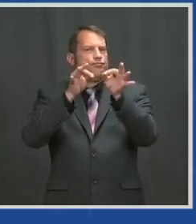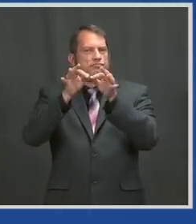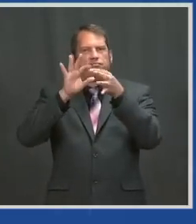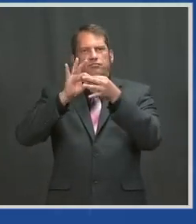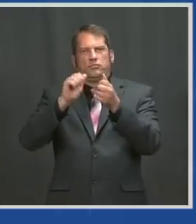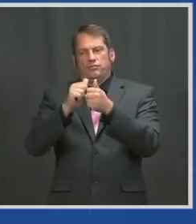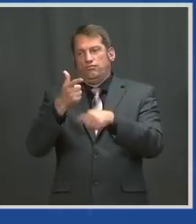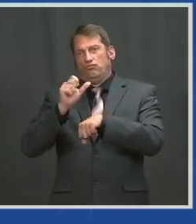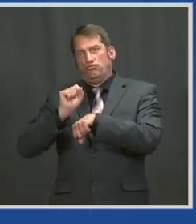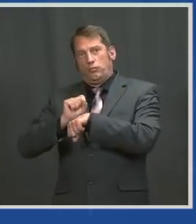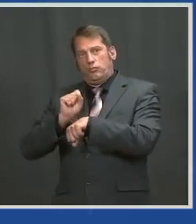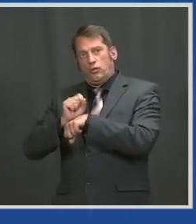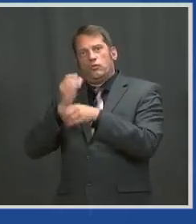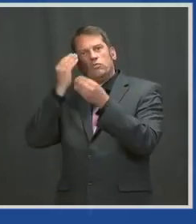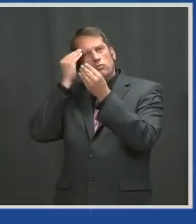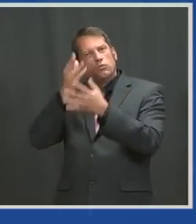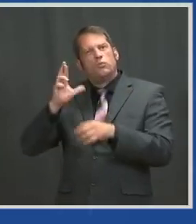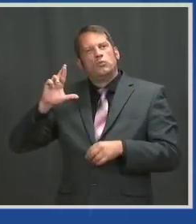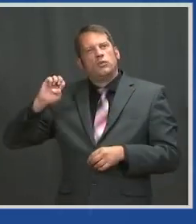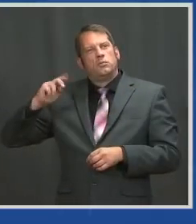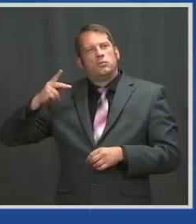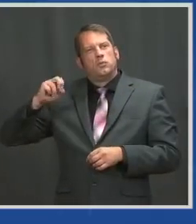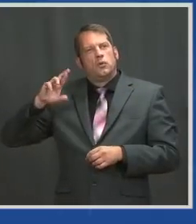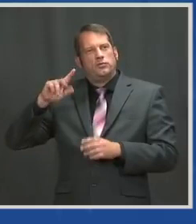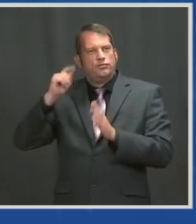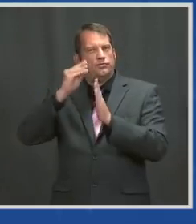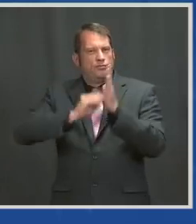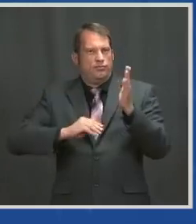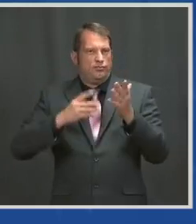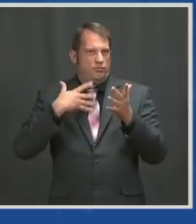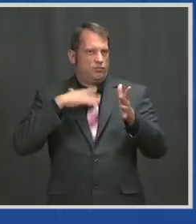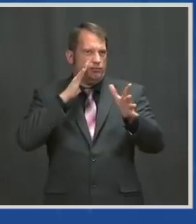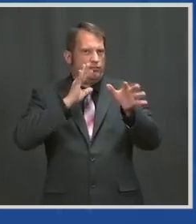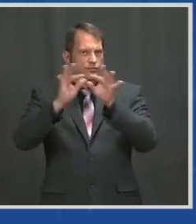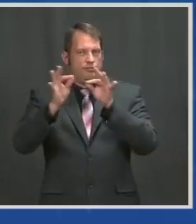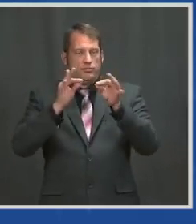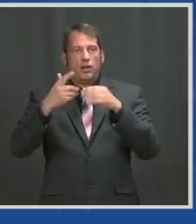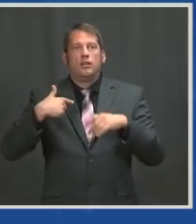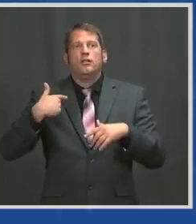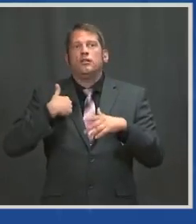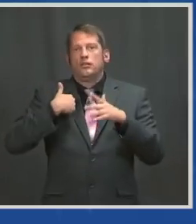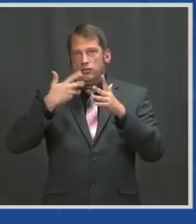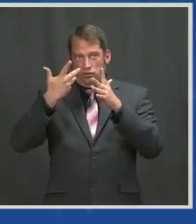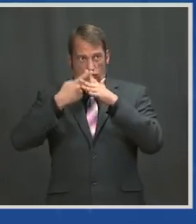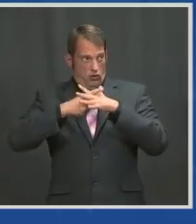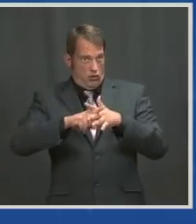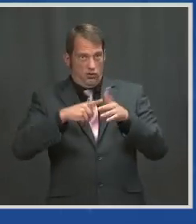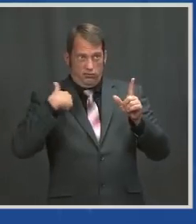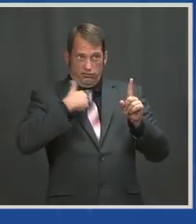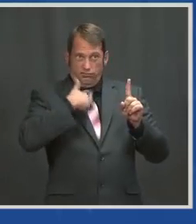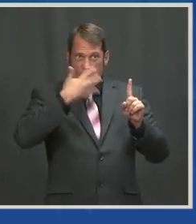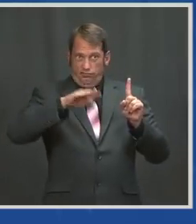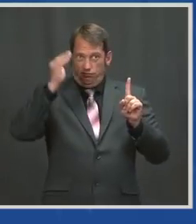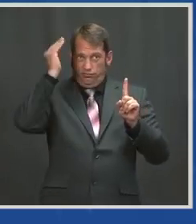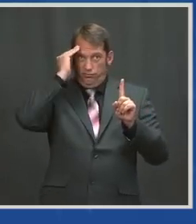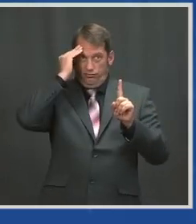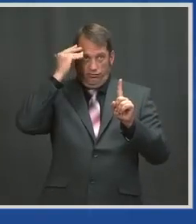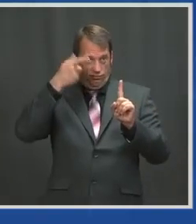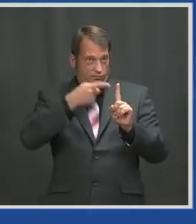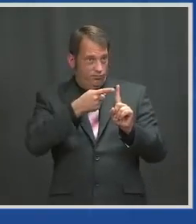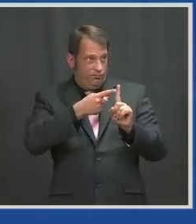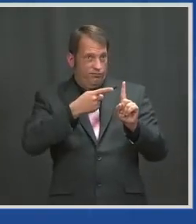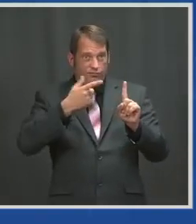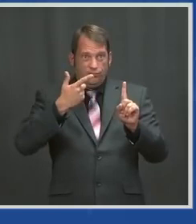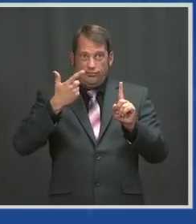when we came to office, we knew we were facing a once-in-a-century pandemic and a